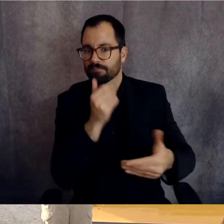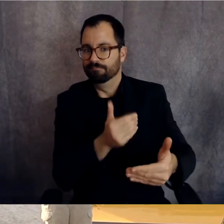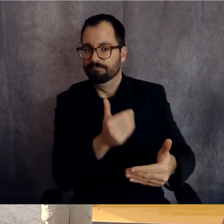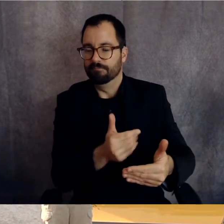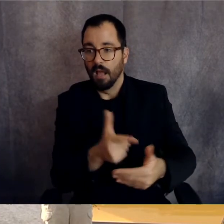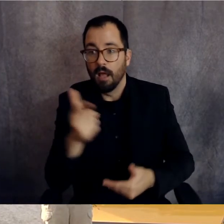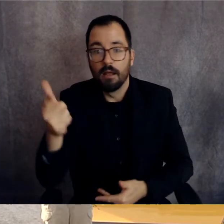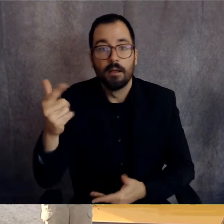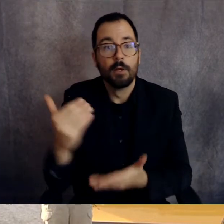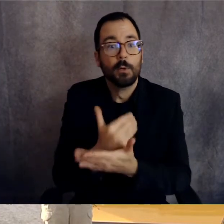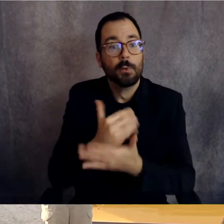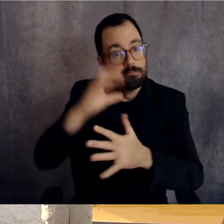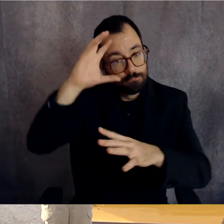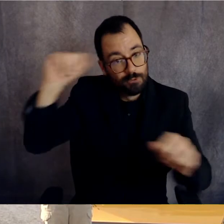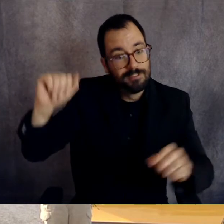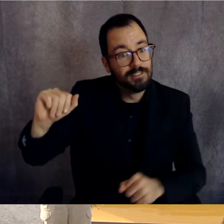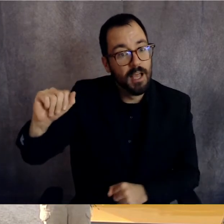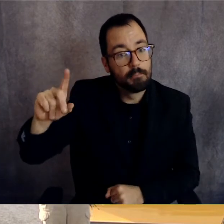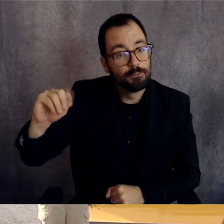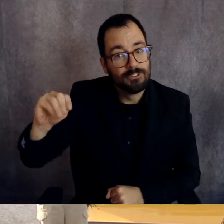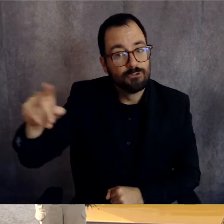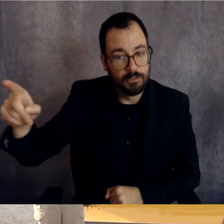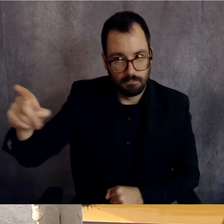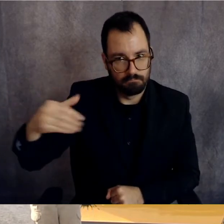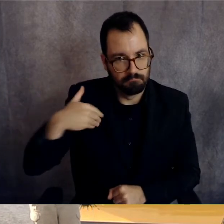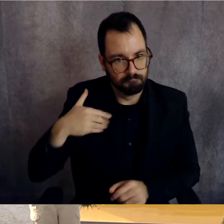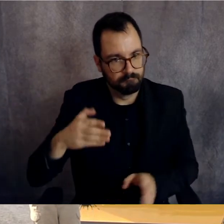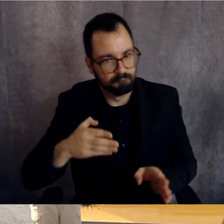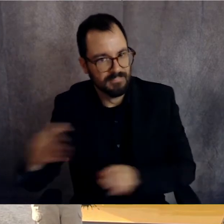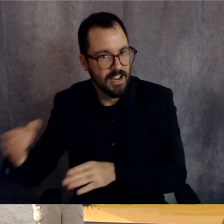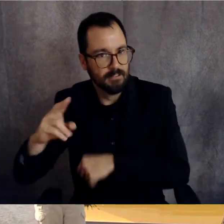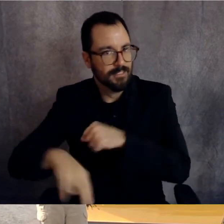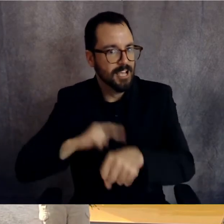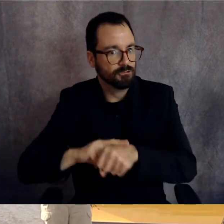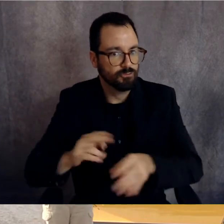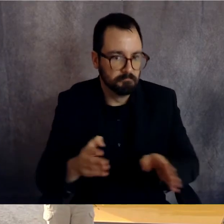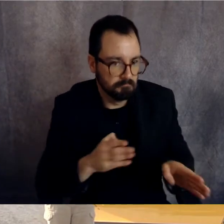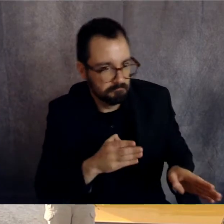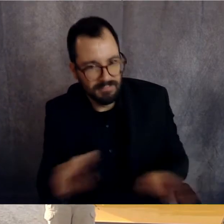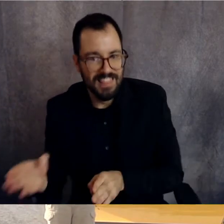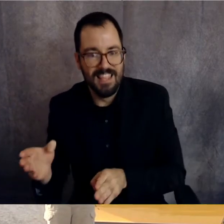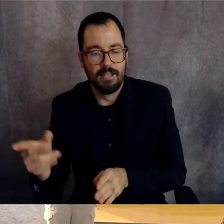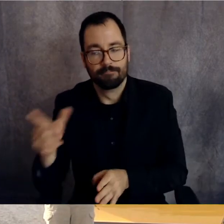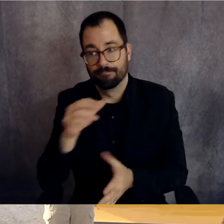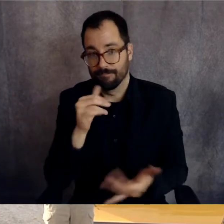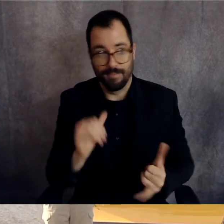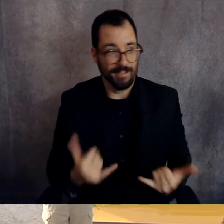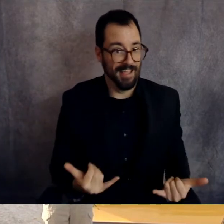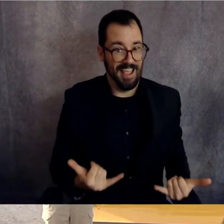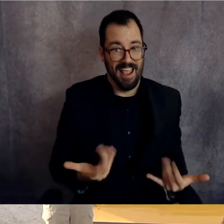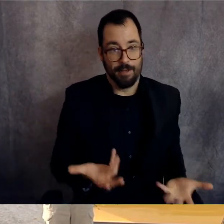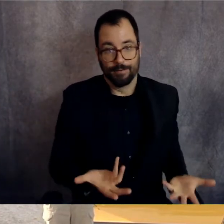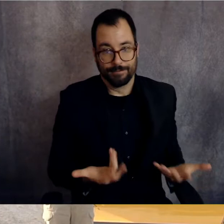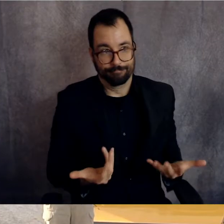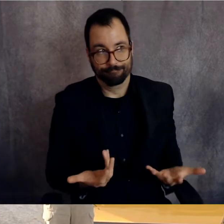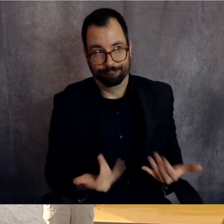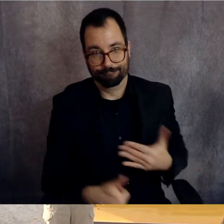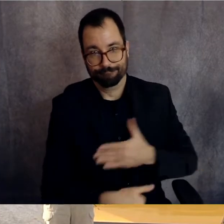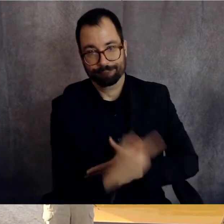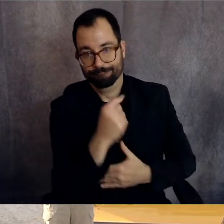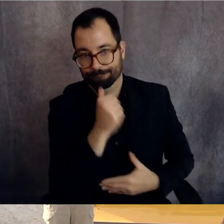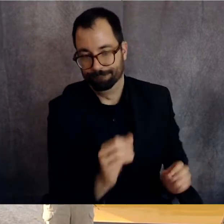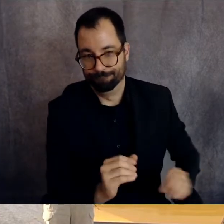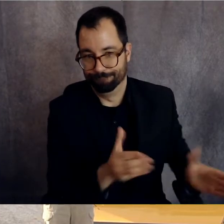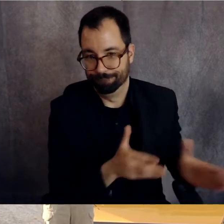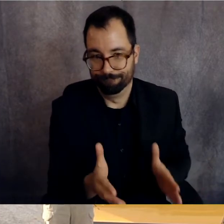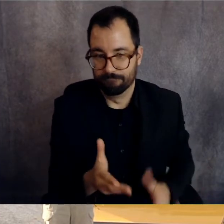will tackle this COVID-19 in a whole with a national plan, unlike the way it's being handled today. I want to be thankful for our